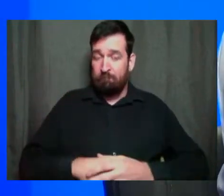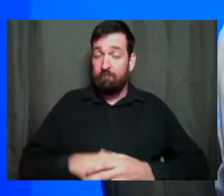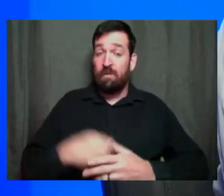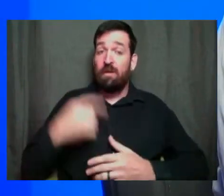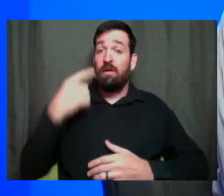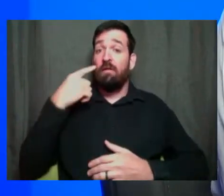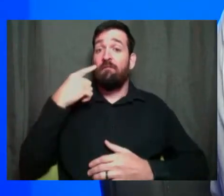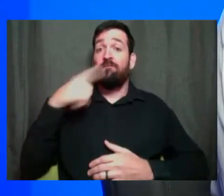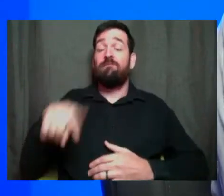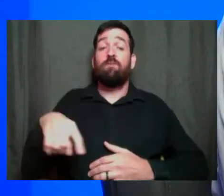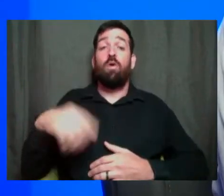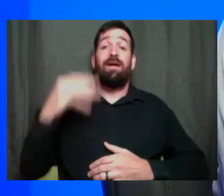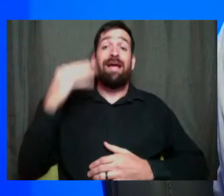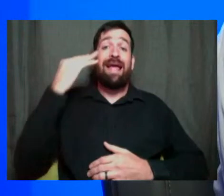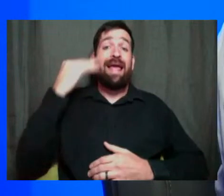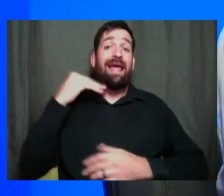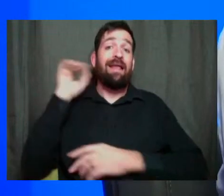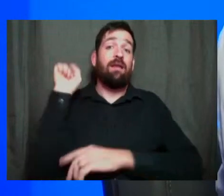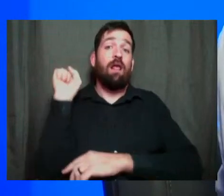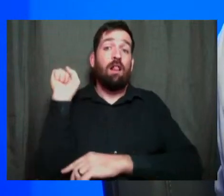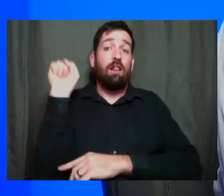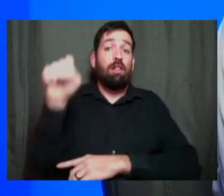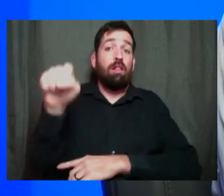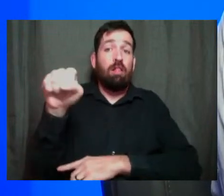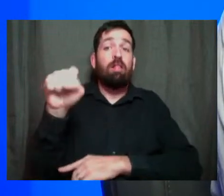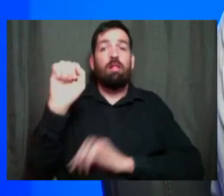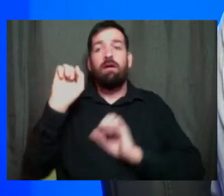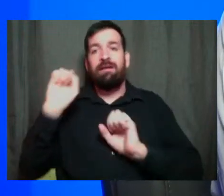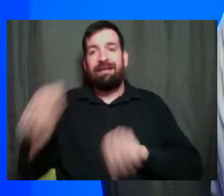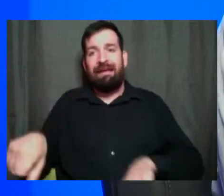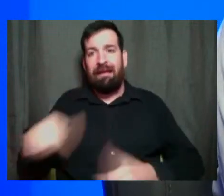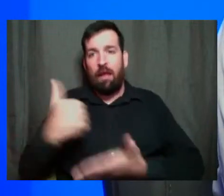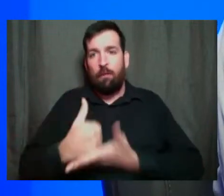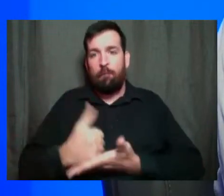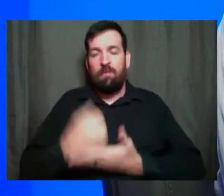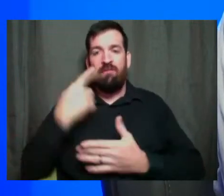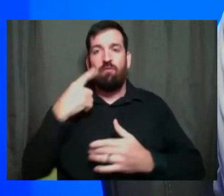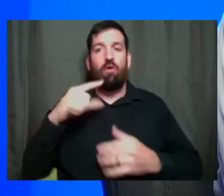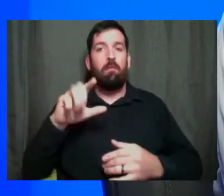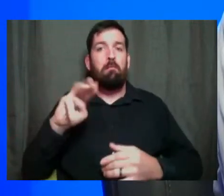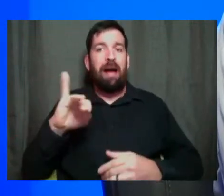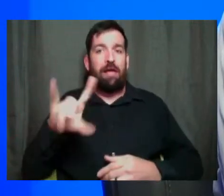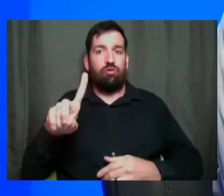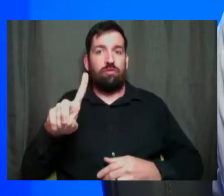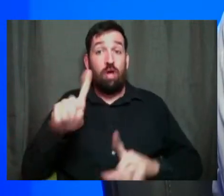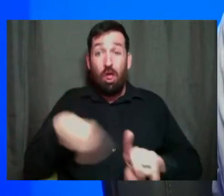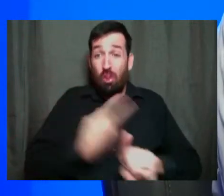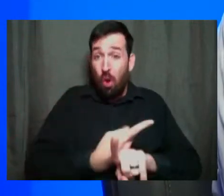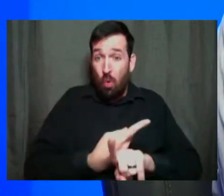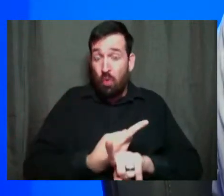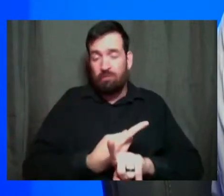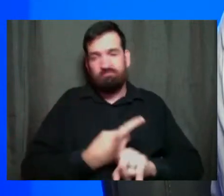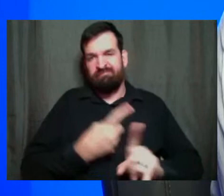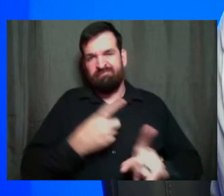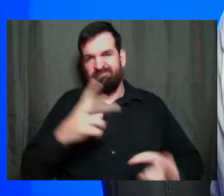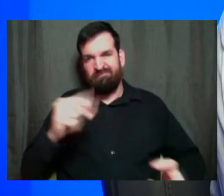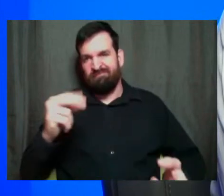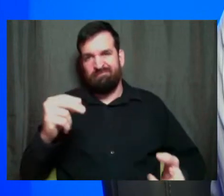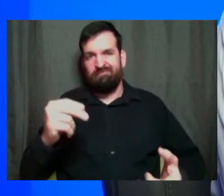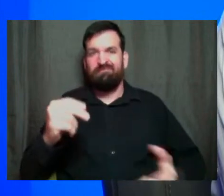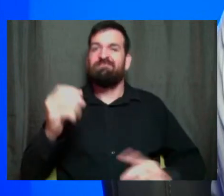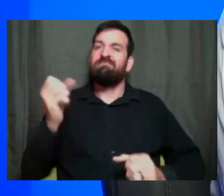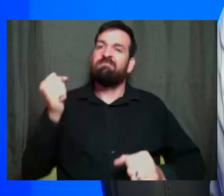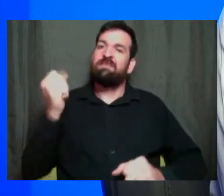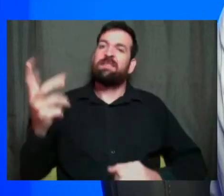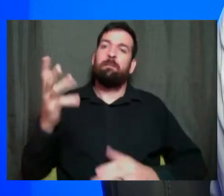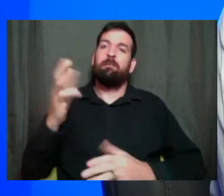bed with mild apnea can help. It's almost never effective alone. What I do have a lot of patients that may have to have a